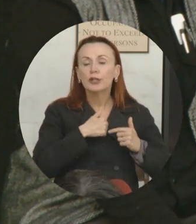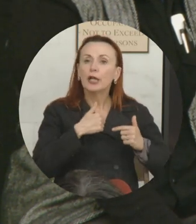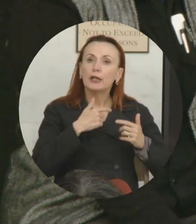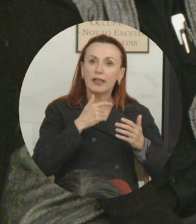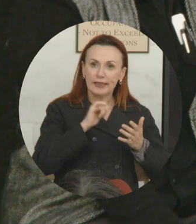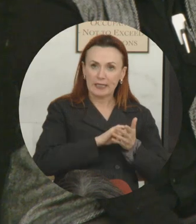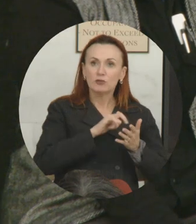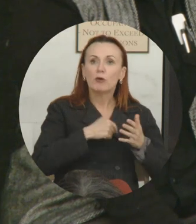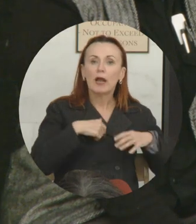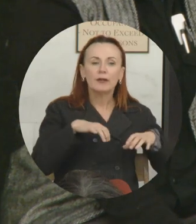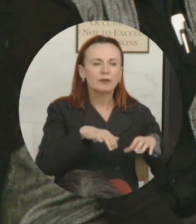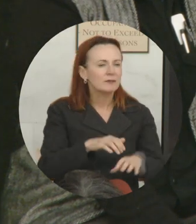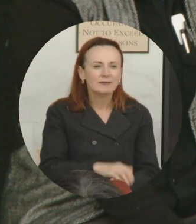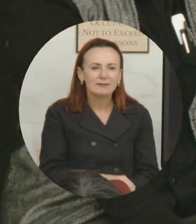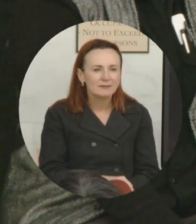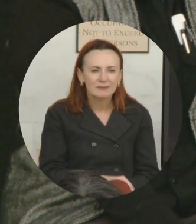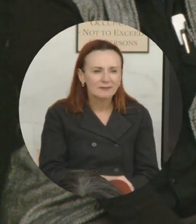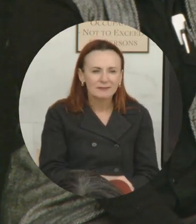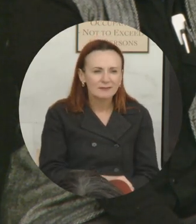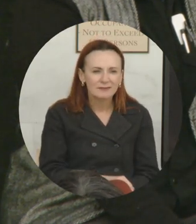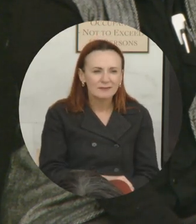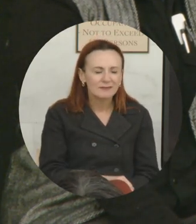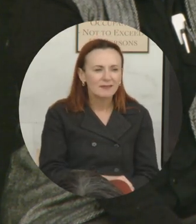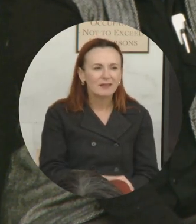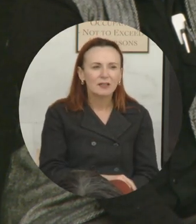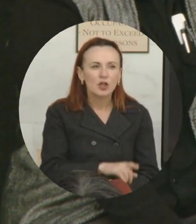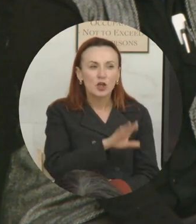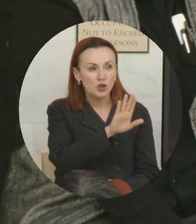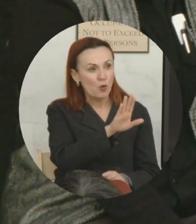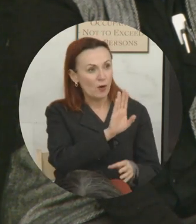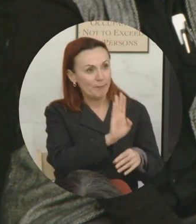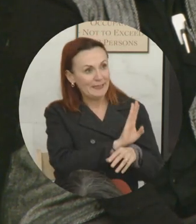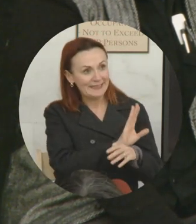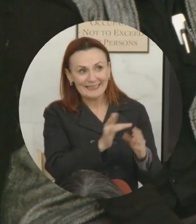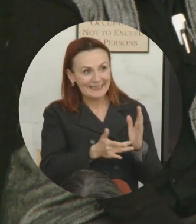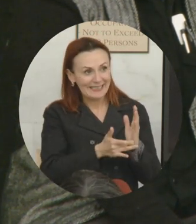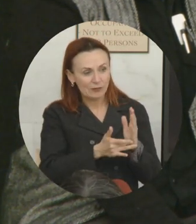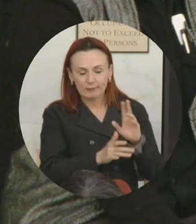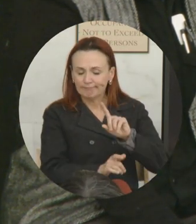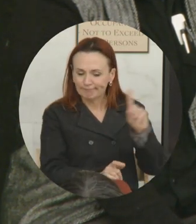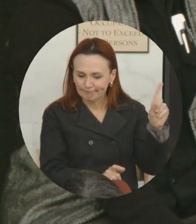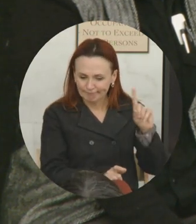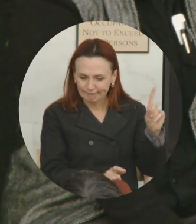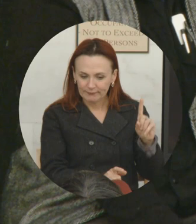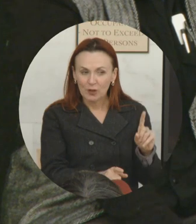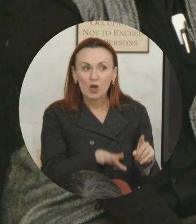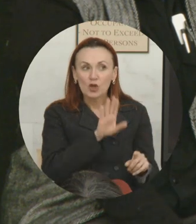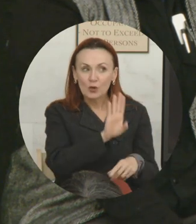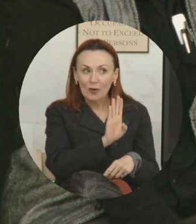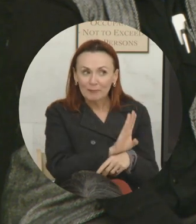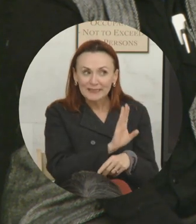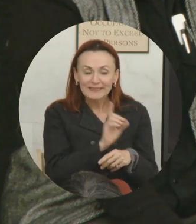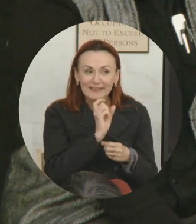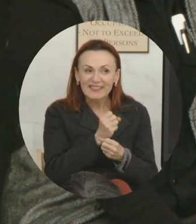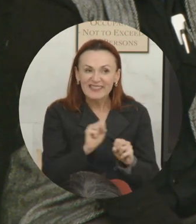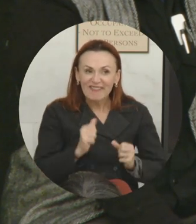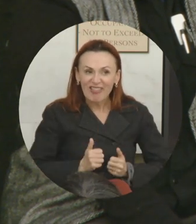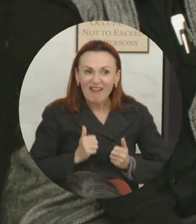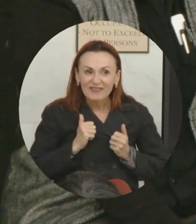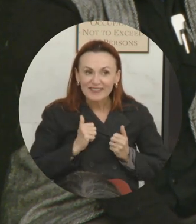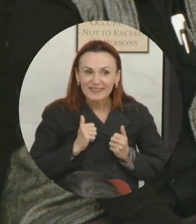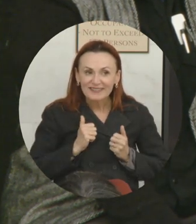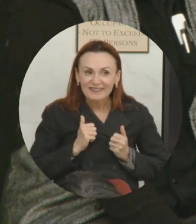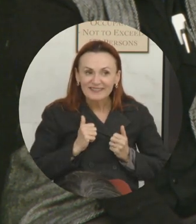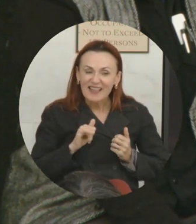are. You're not in the business of technology. You're in the business of saving lives,